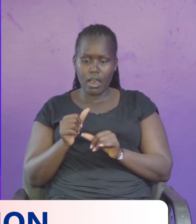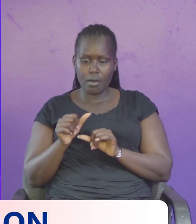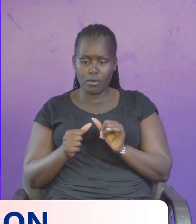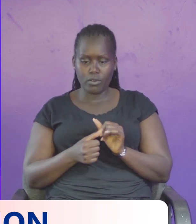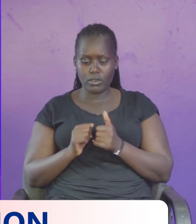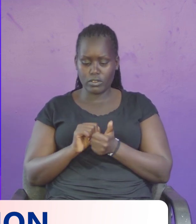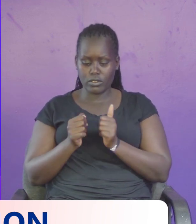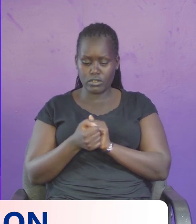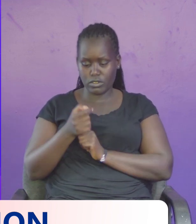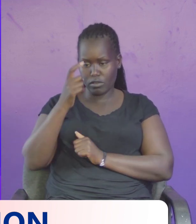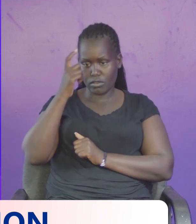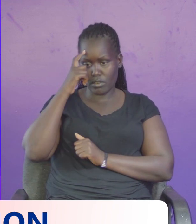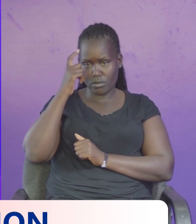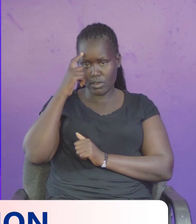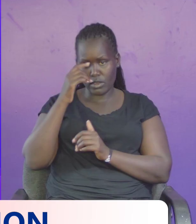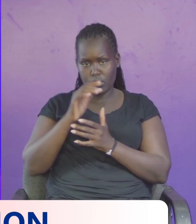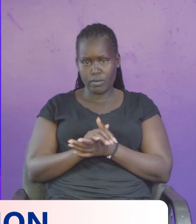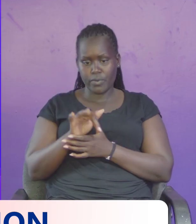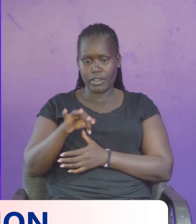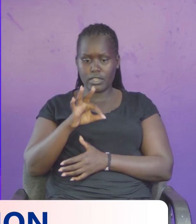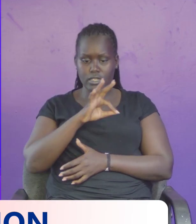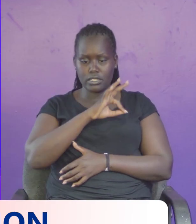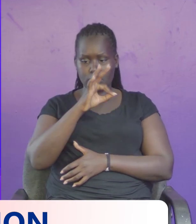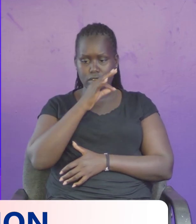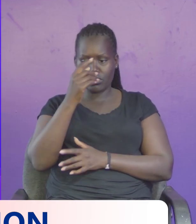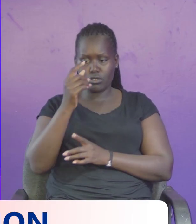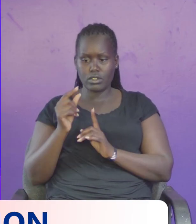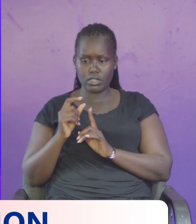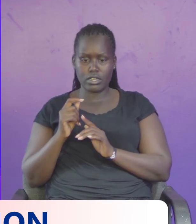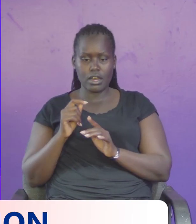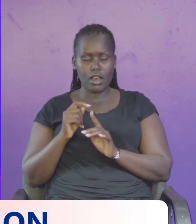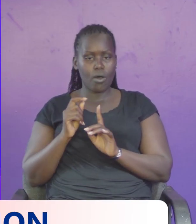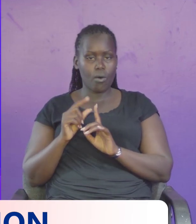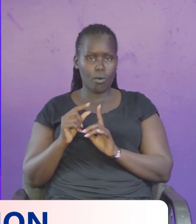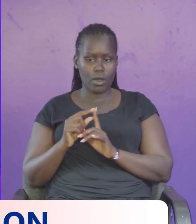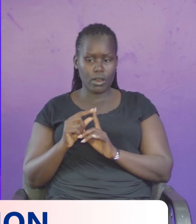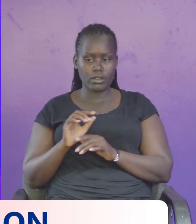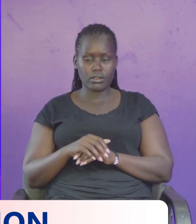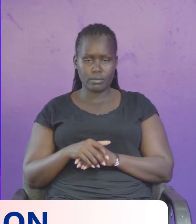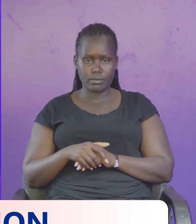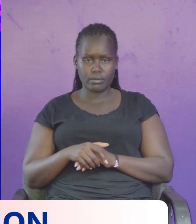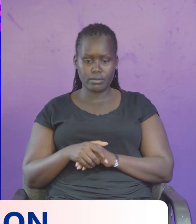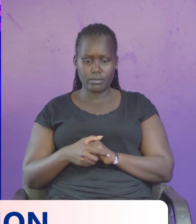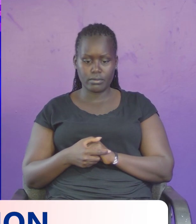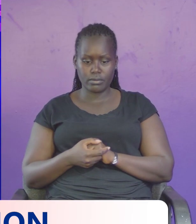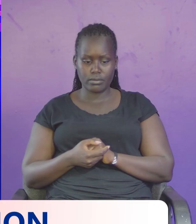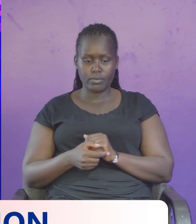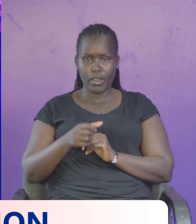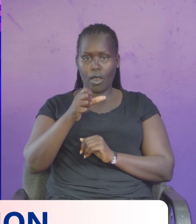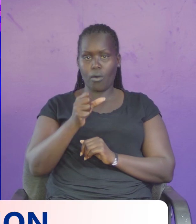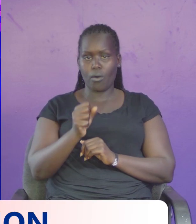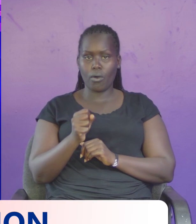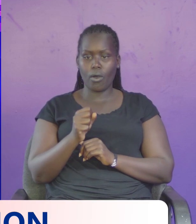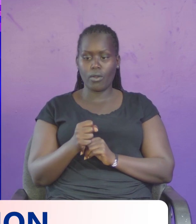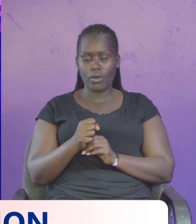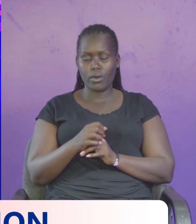mind. Wow, that's a spiritual term. Yes, but that is what it is. Let's stop according it there. to me. Let's hold it there All on the right.